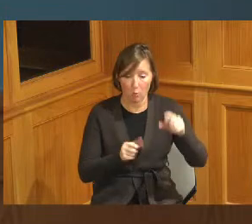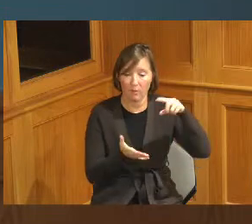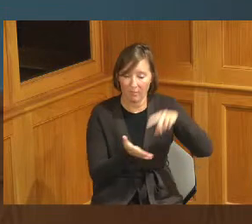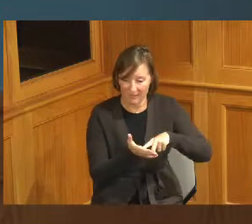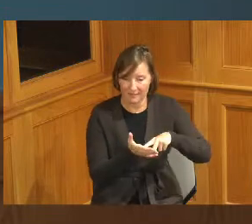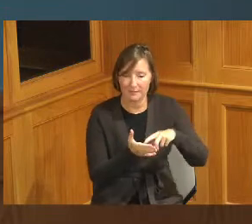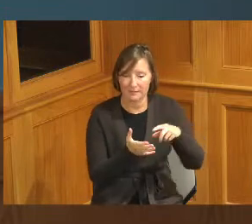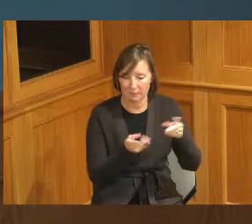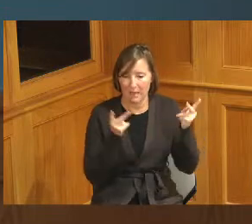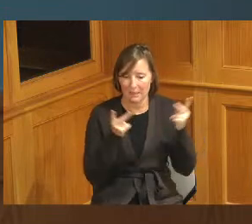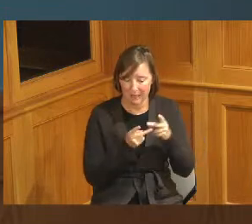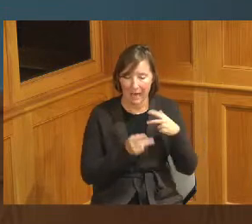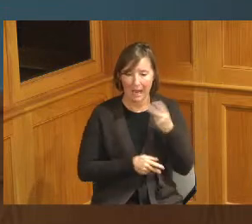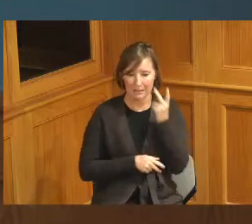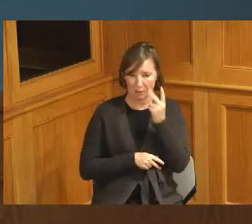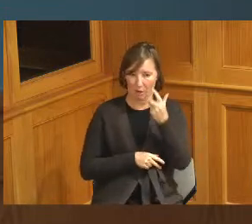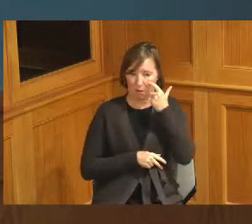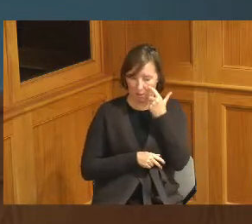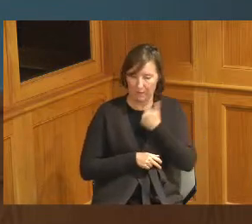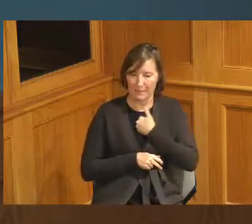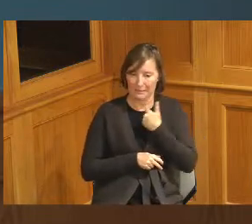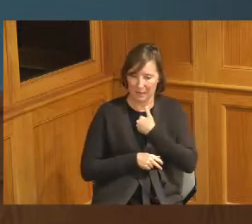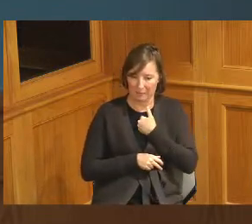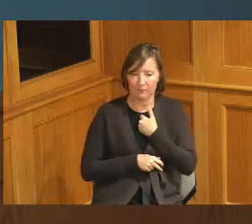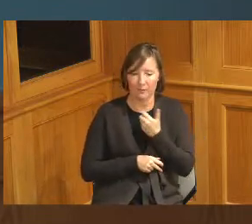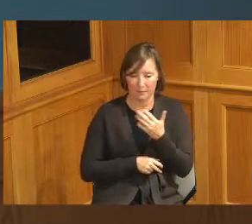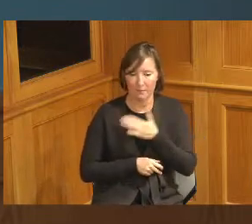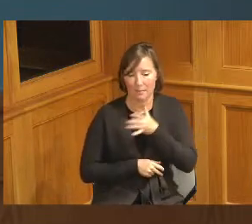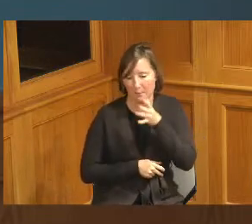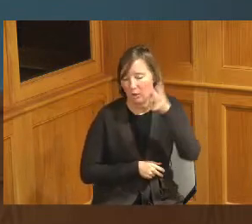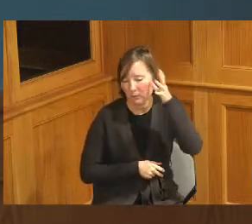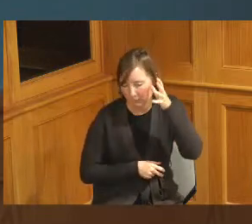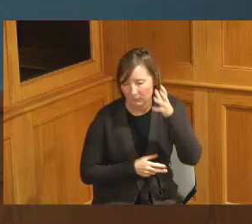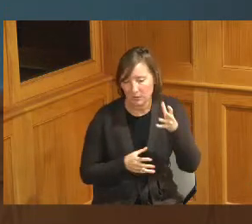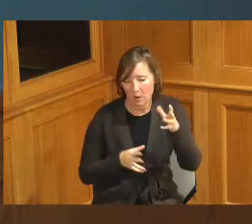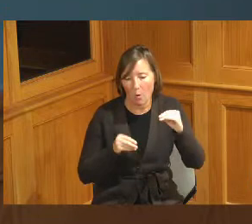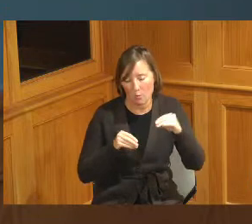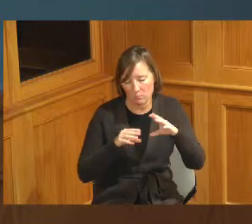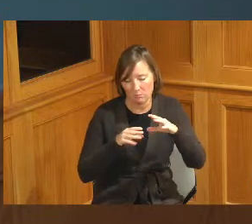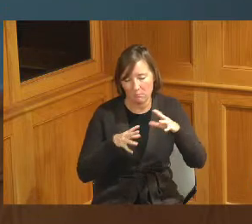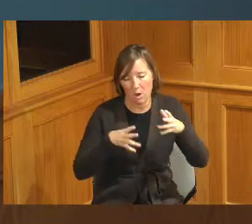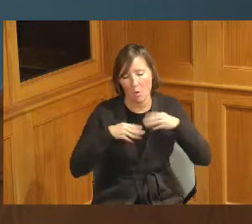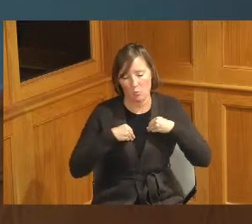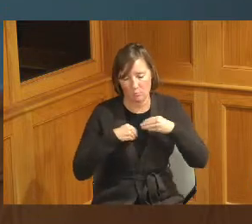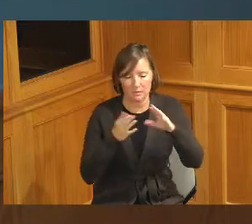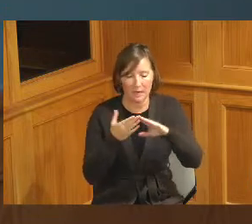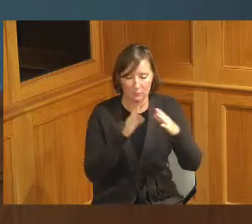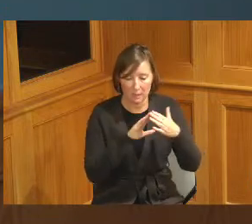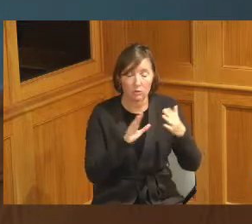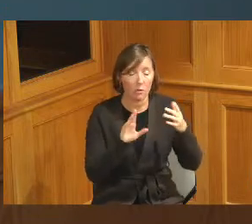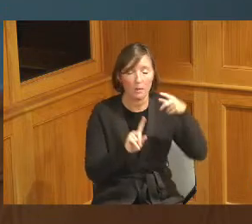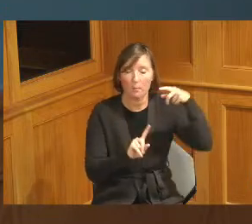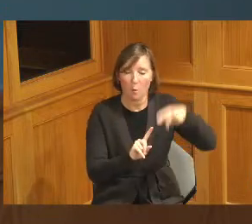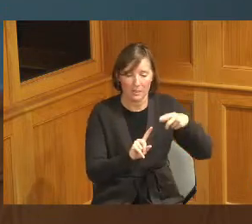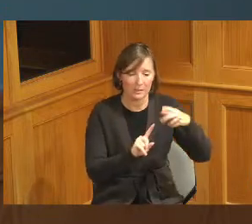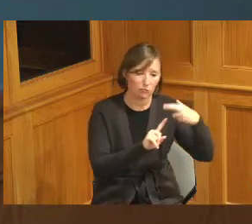ownership looked like of a major commercial property that they had bought. So I am in favor